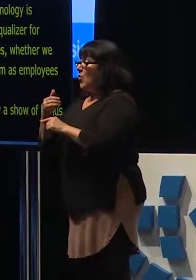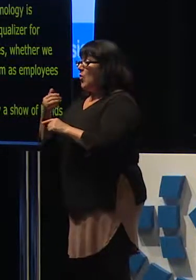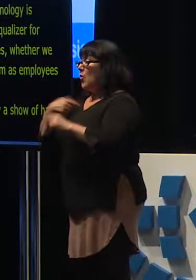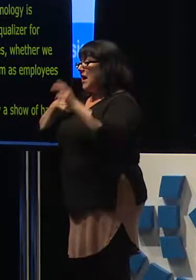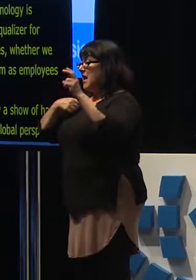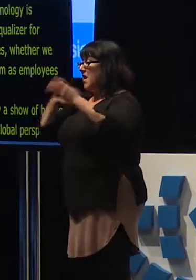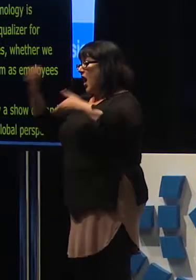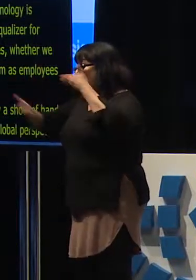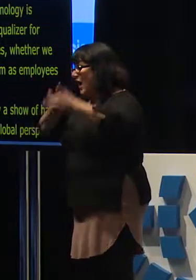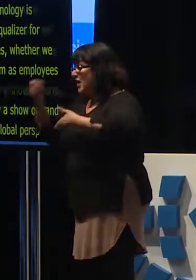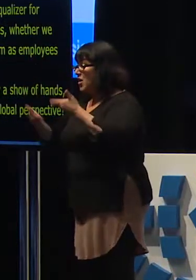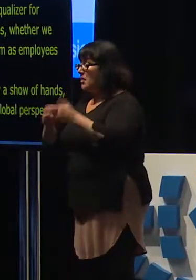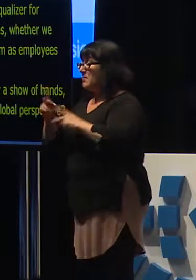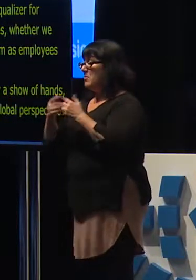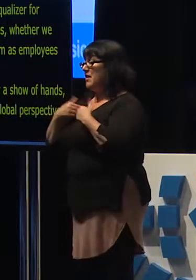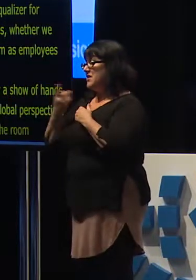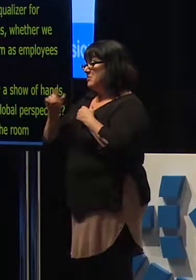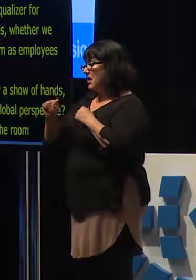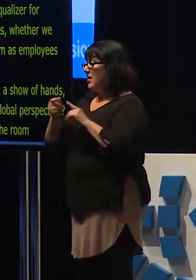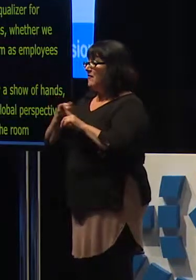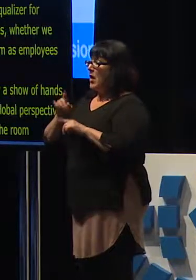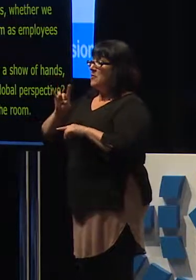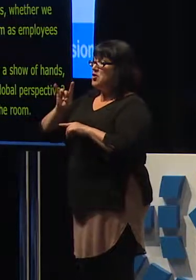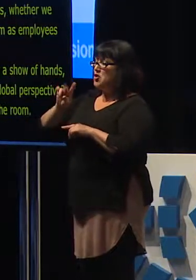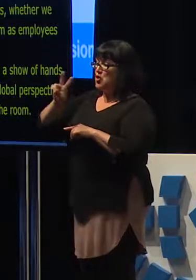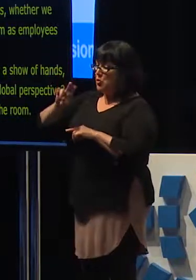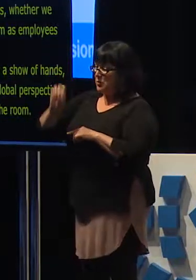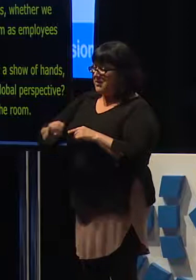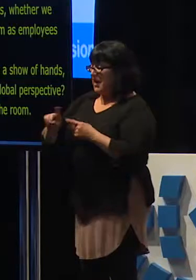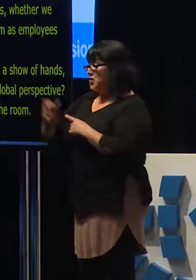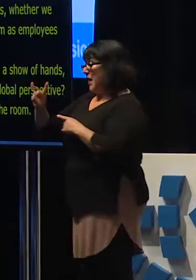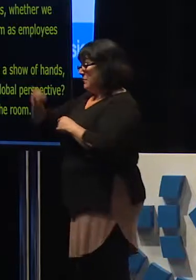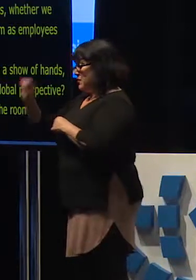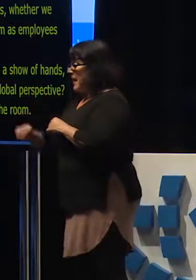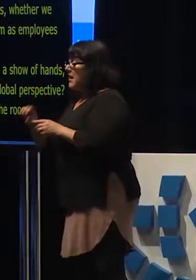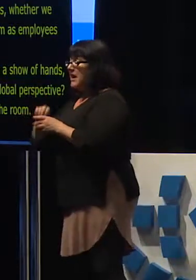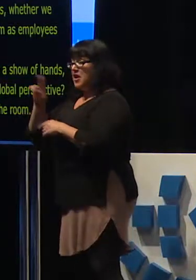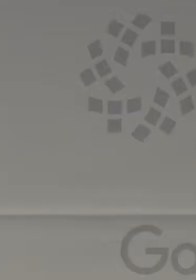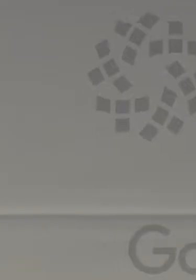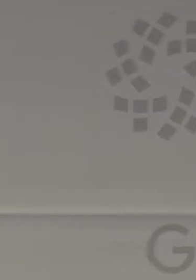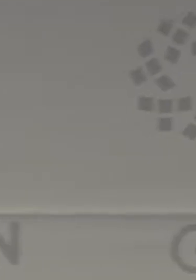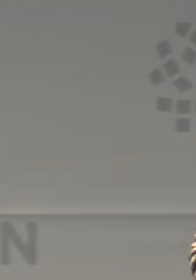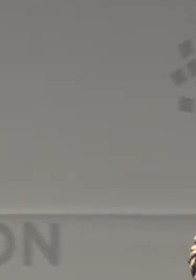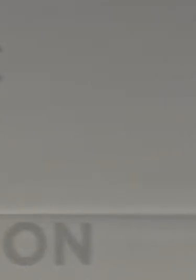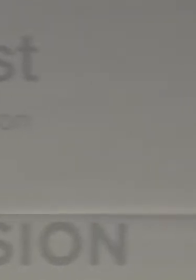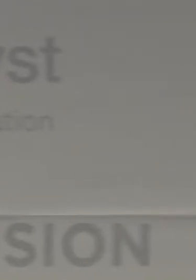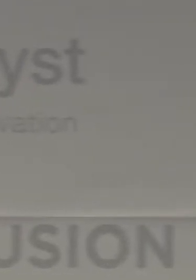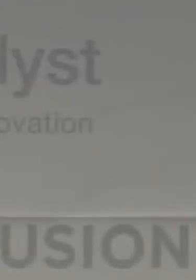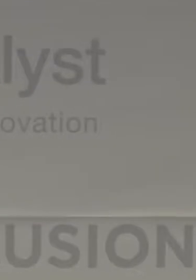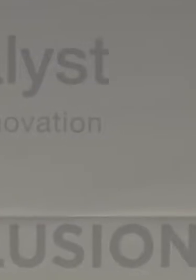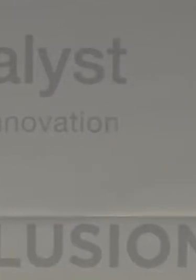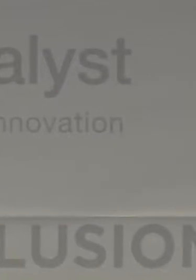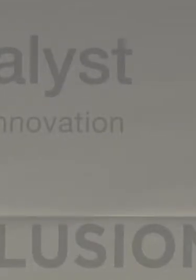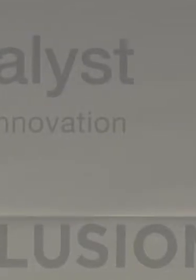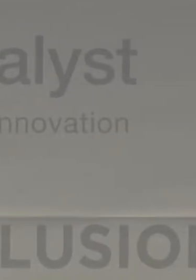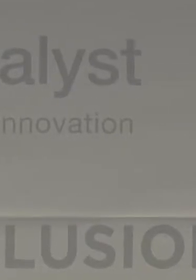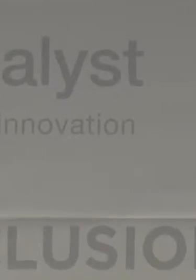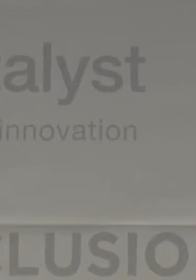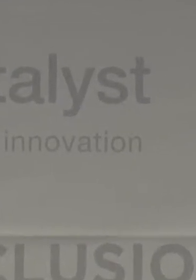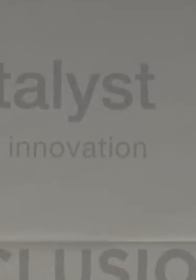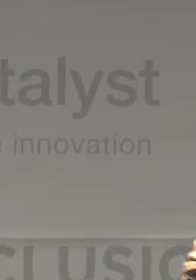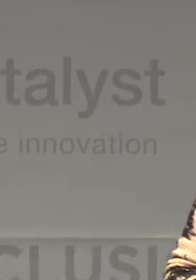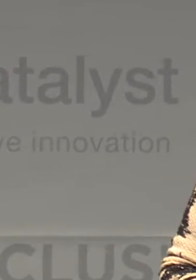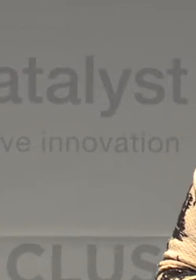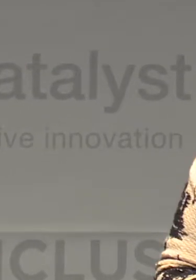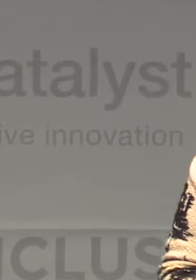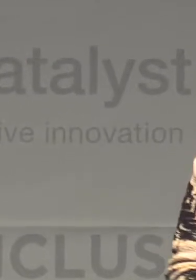with disabilities. They range from 2% to 8%. In the US, if you are a federal contractor, 7% of your employees